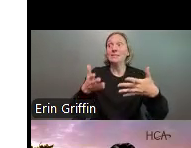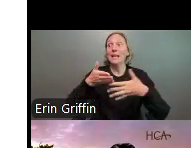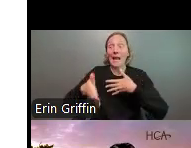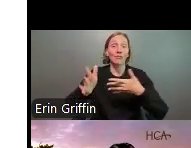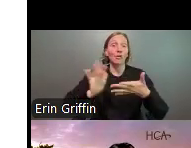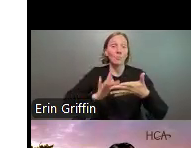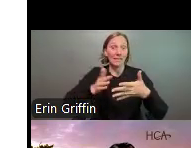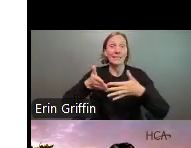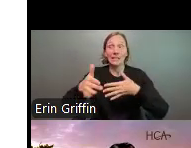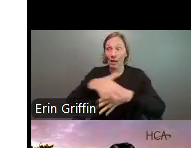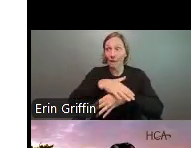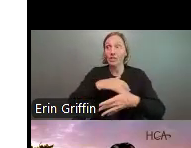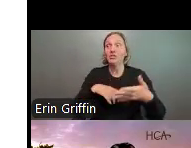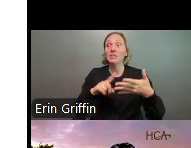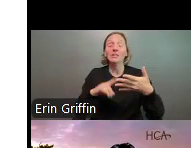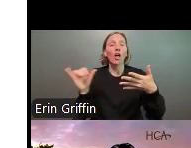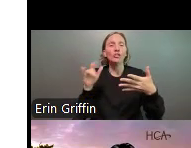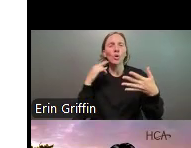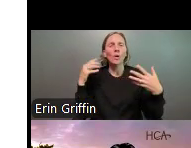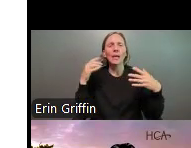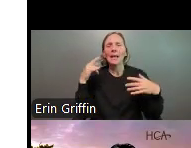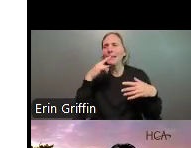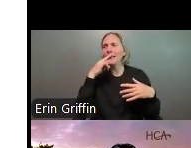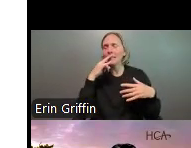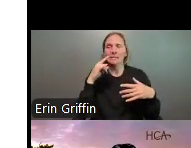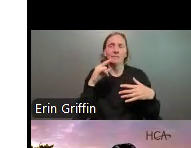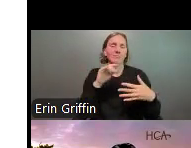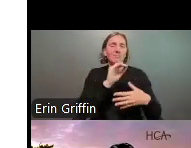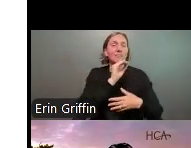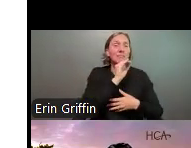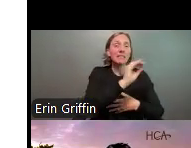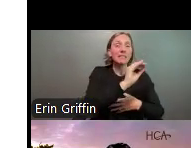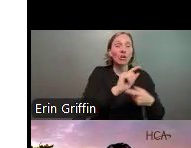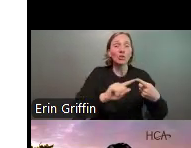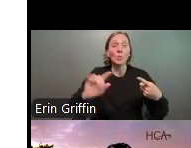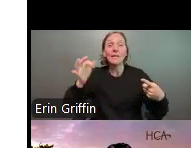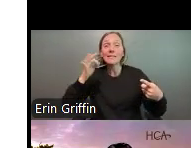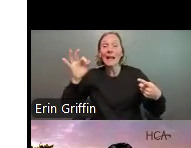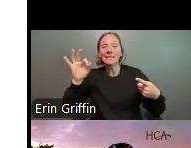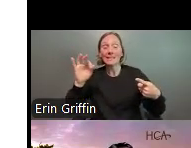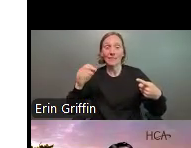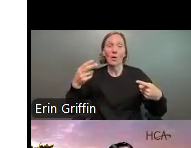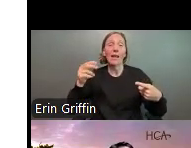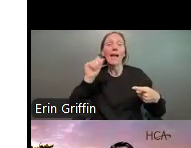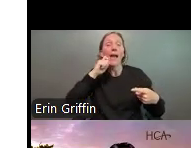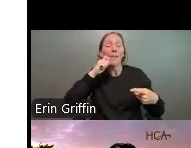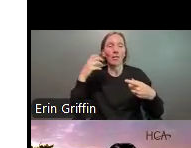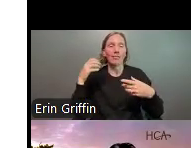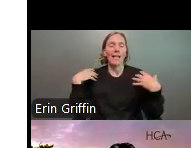also currently serve kids who are 0 to 19 under Apple Health for Kids.